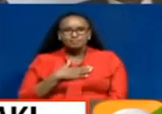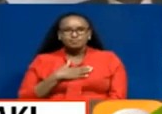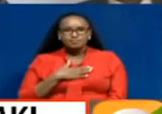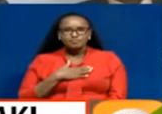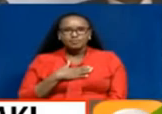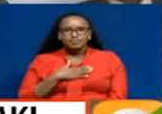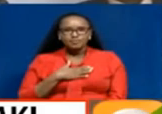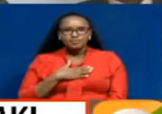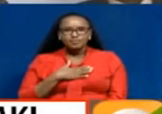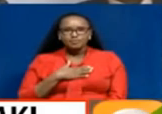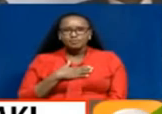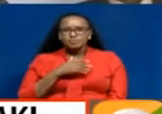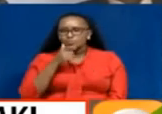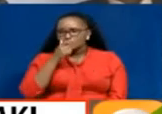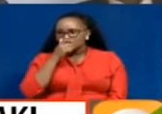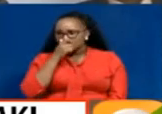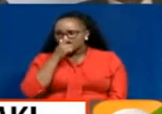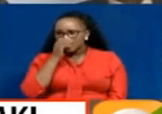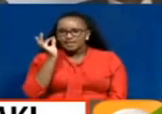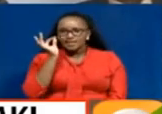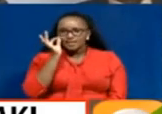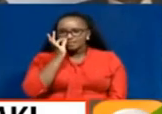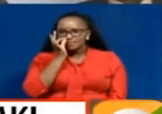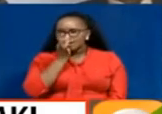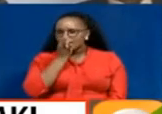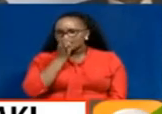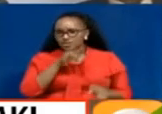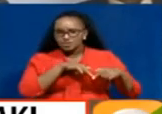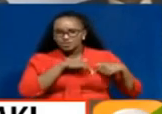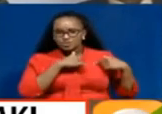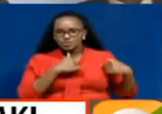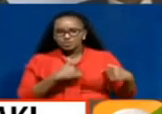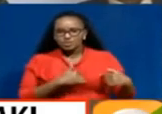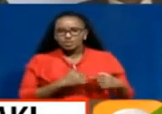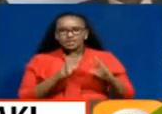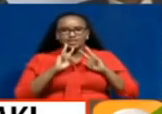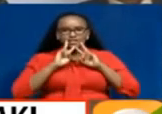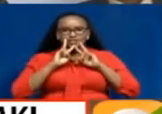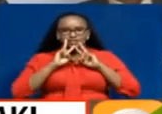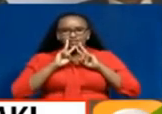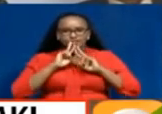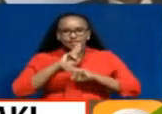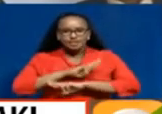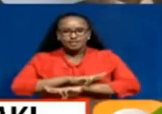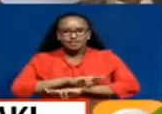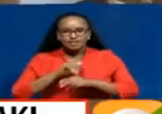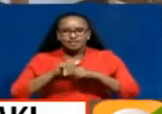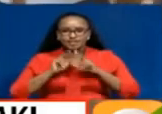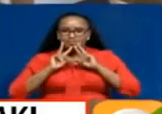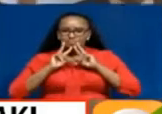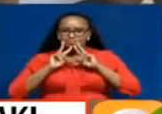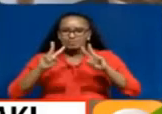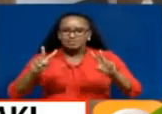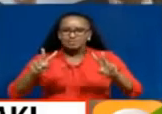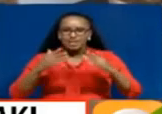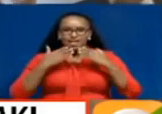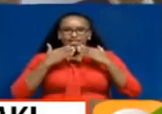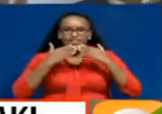may Mwai Kibaki's soul rest in peace. Thank you very much.